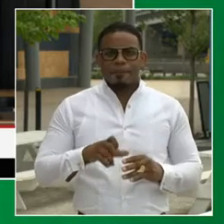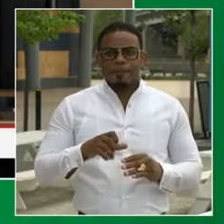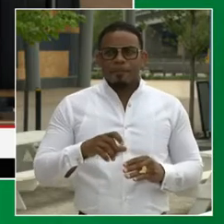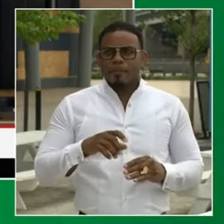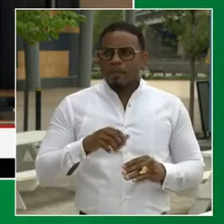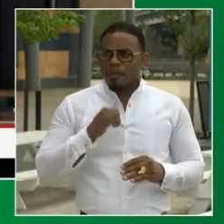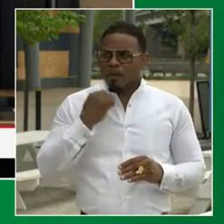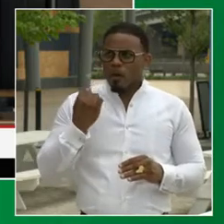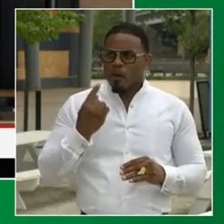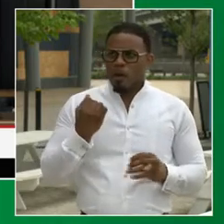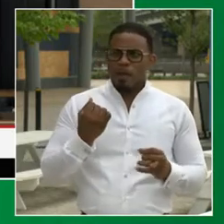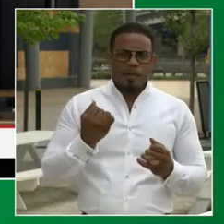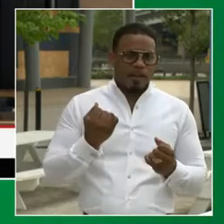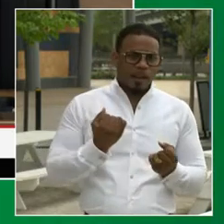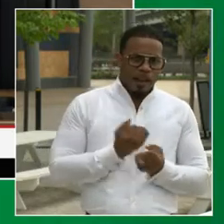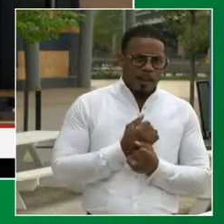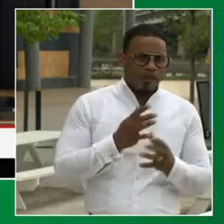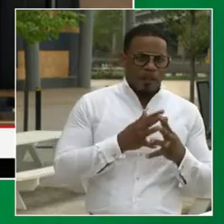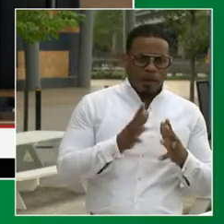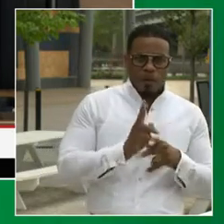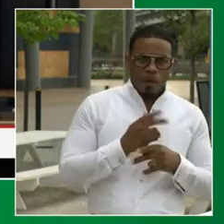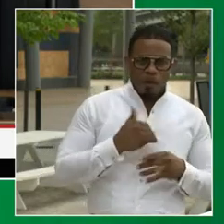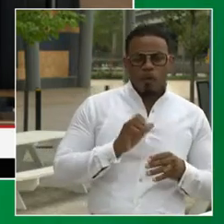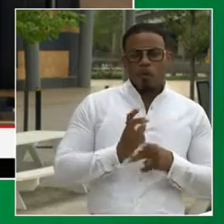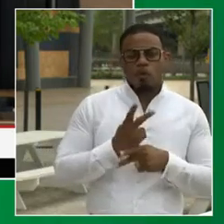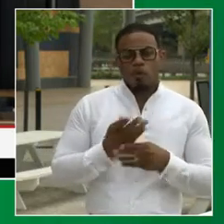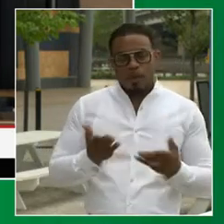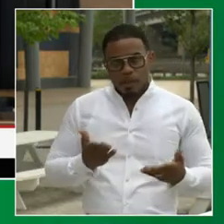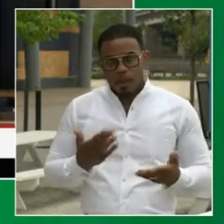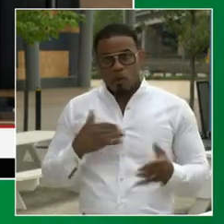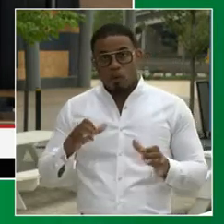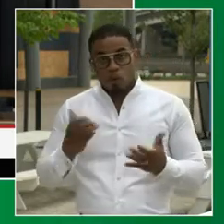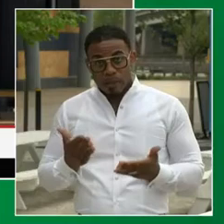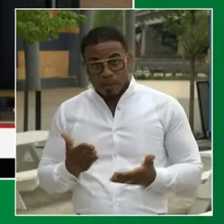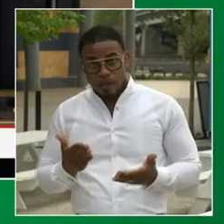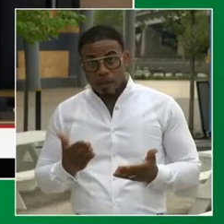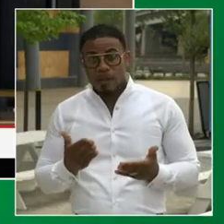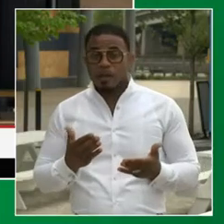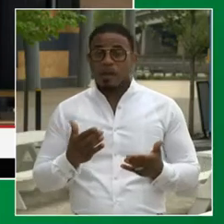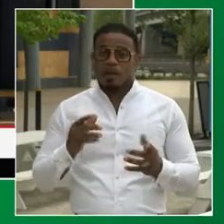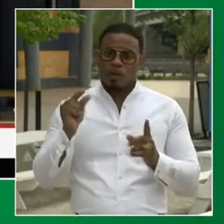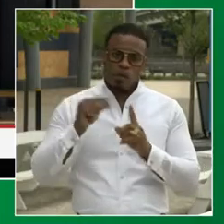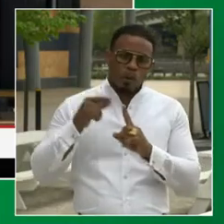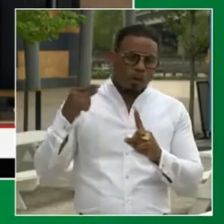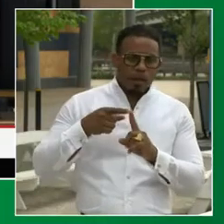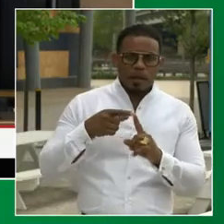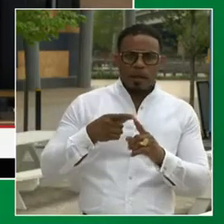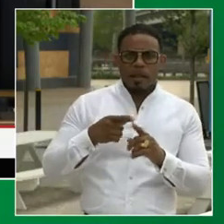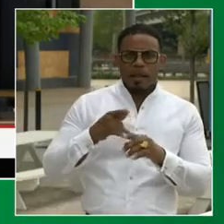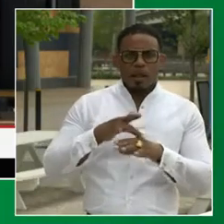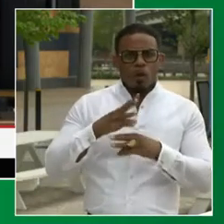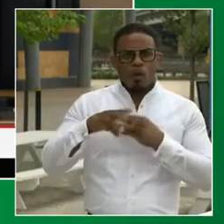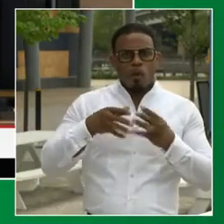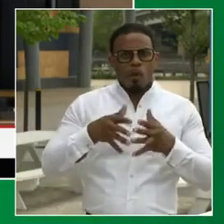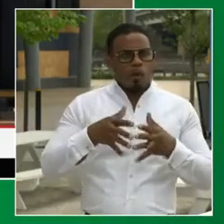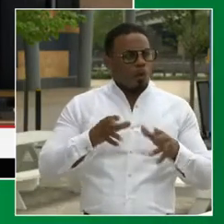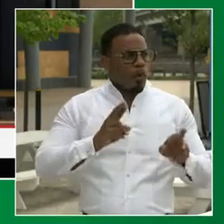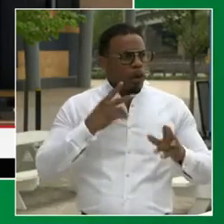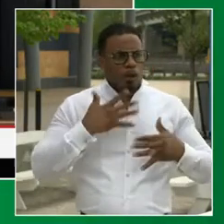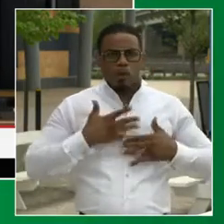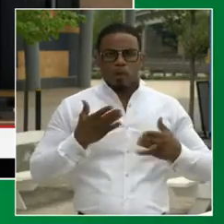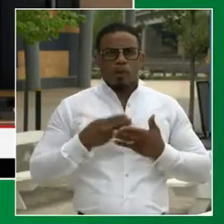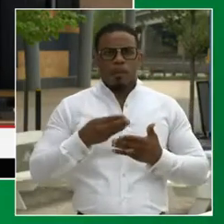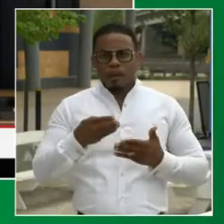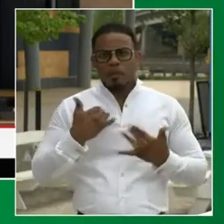world always love American products. So what we produce here, what we do here, the world is hungry for it. It's always willing to buy. So we're